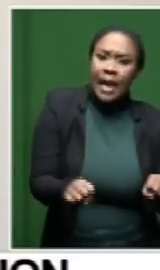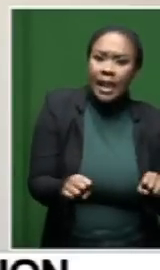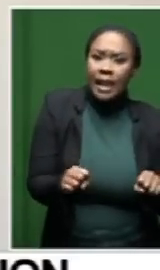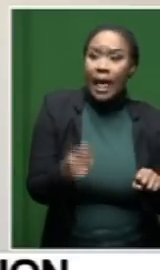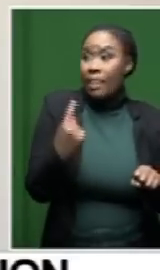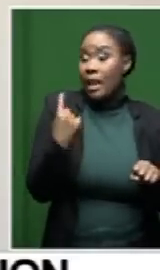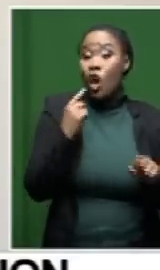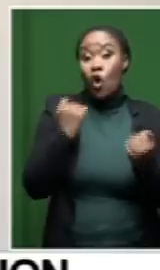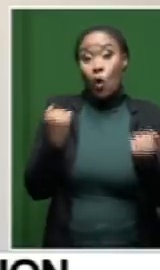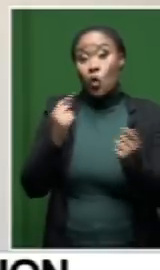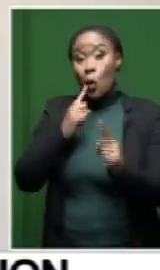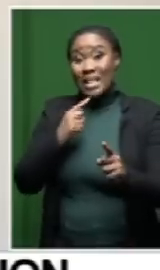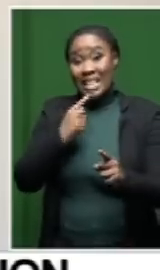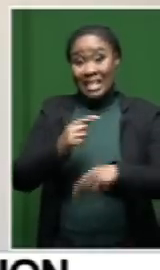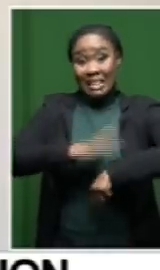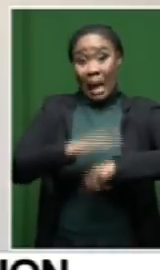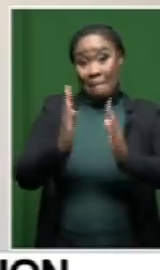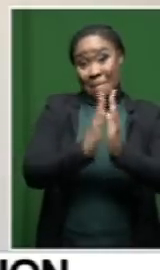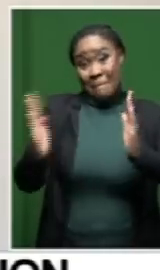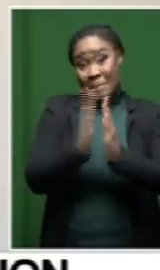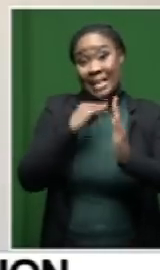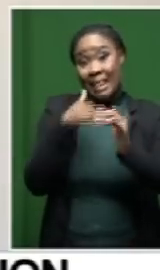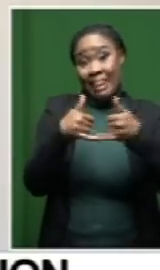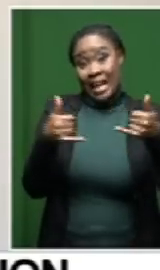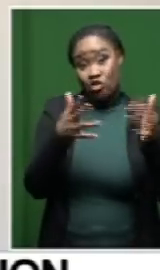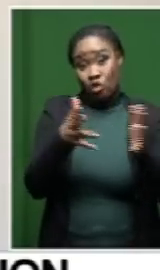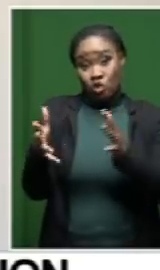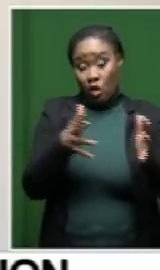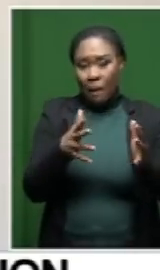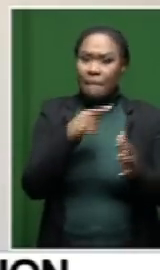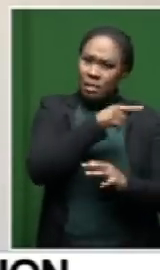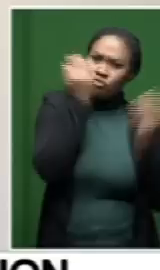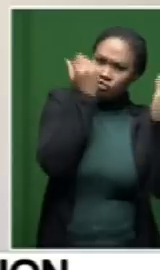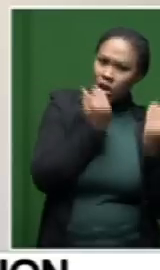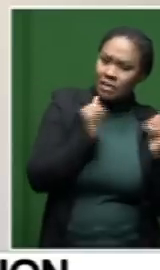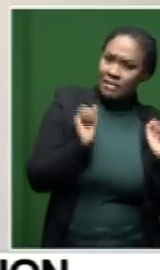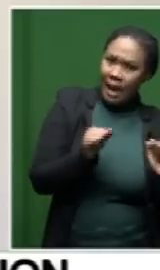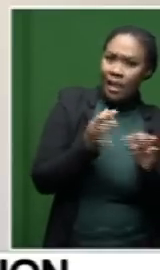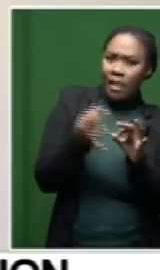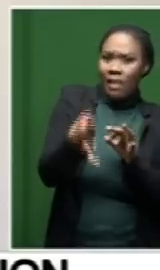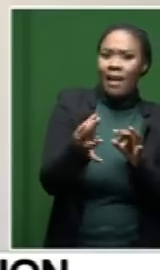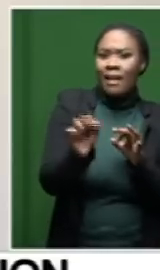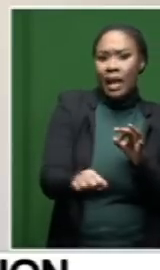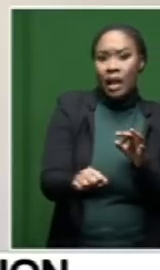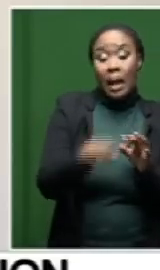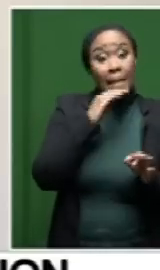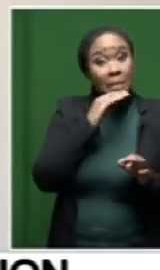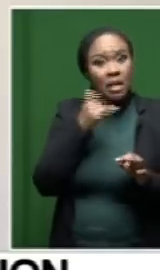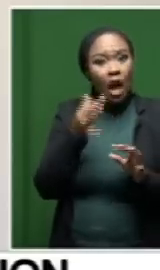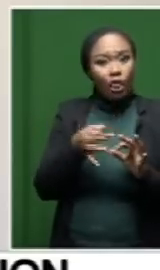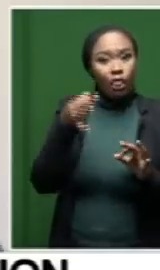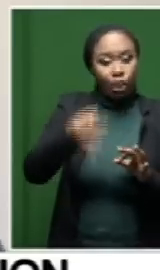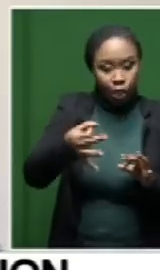previous court order. So as a matter of law, nothing invalidates the report simply on